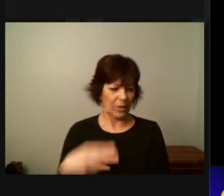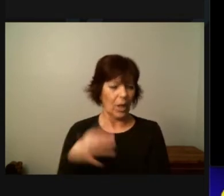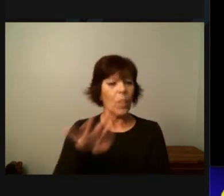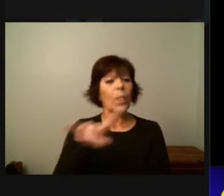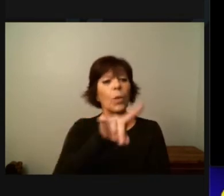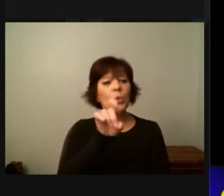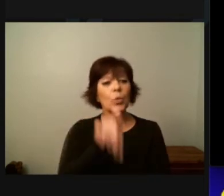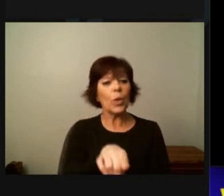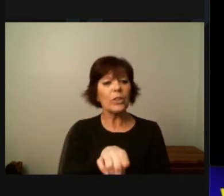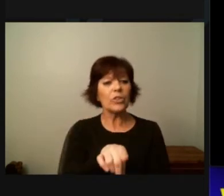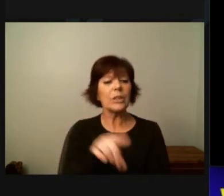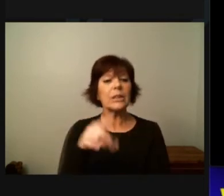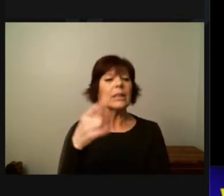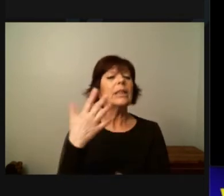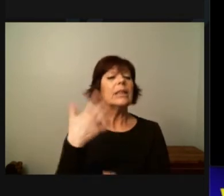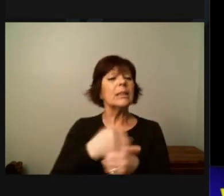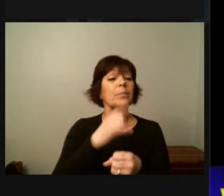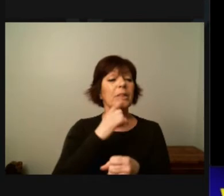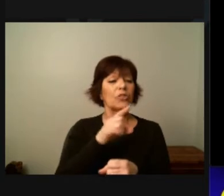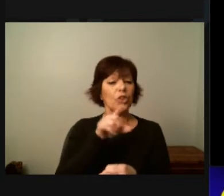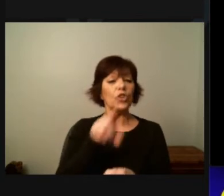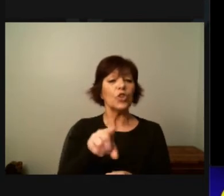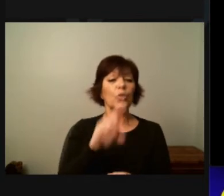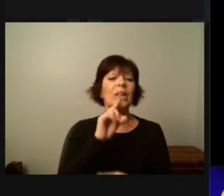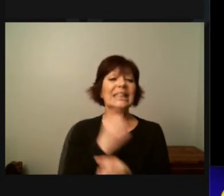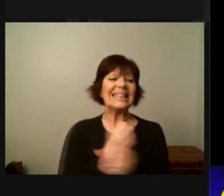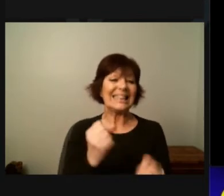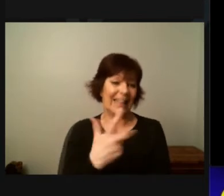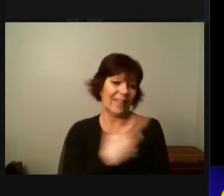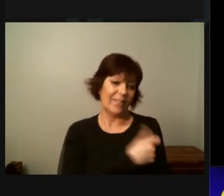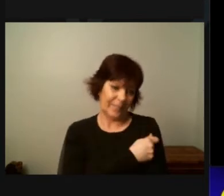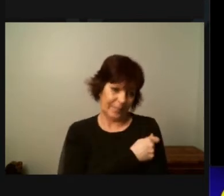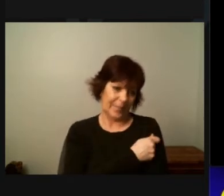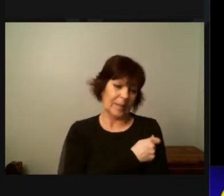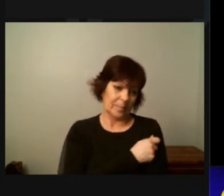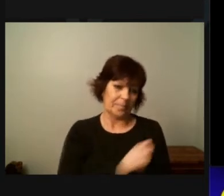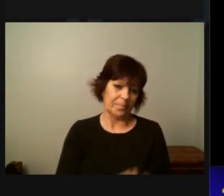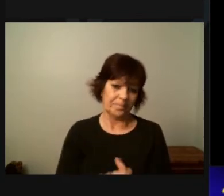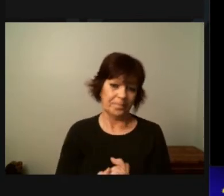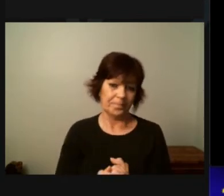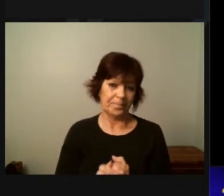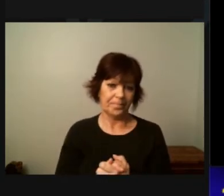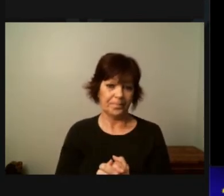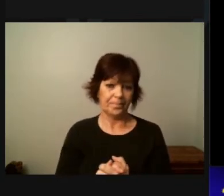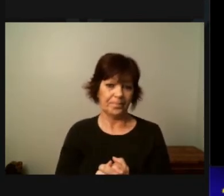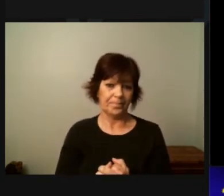are all to make sure that you're a good candidate to safely receive the vaccine.